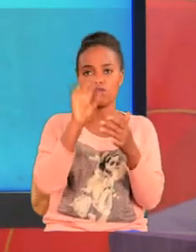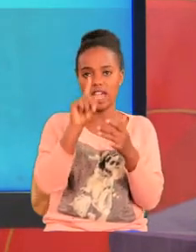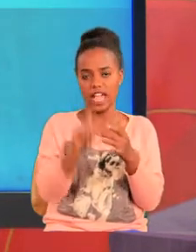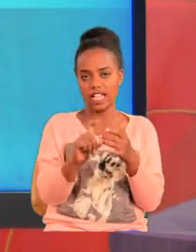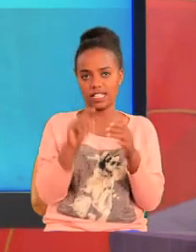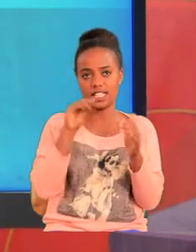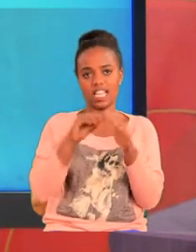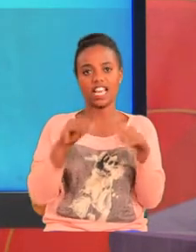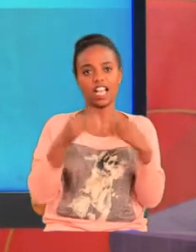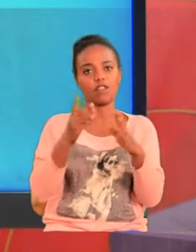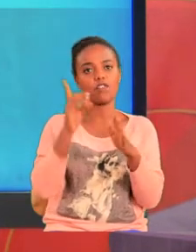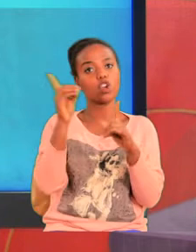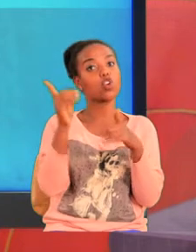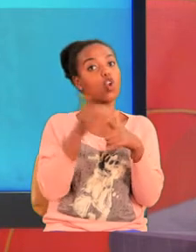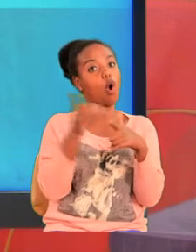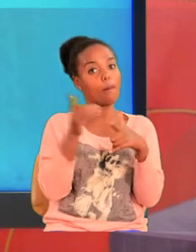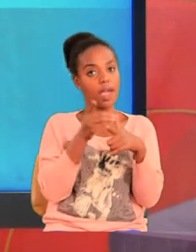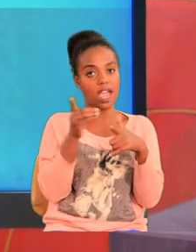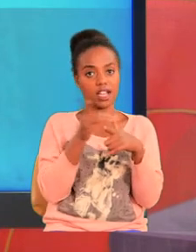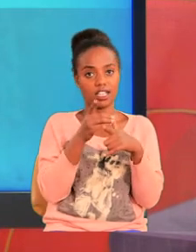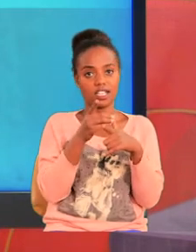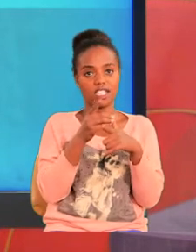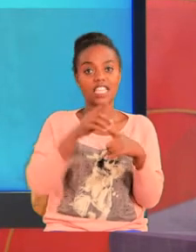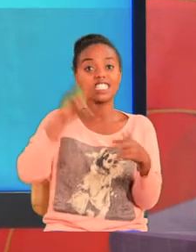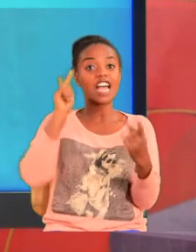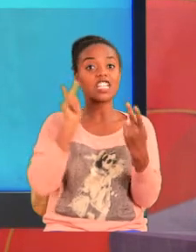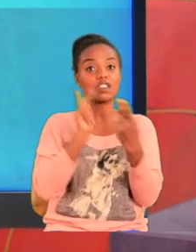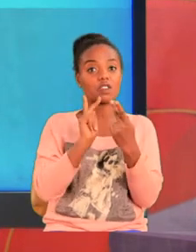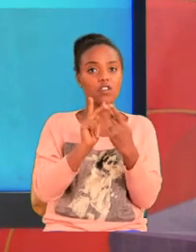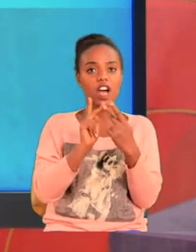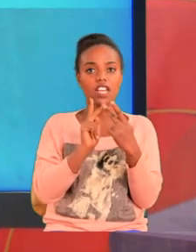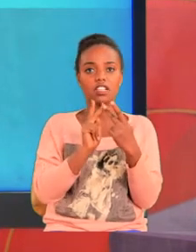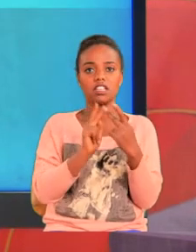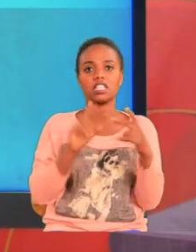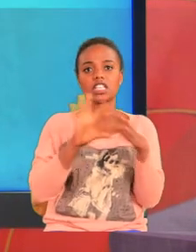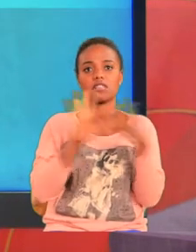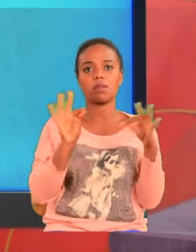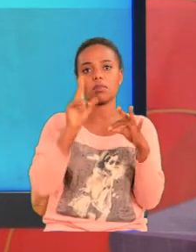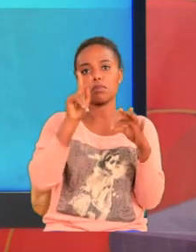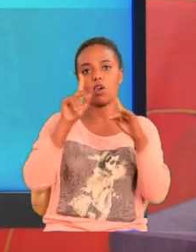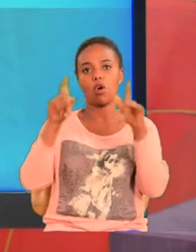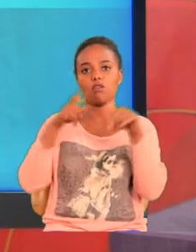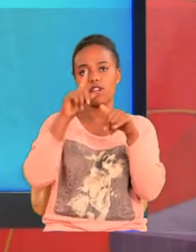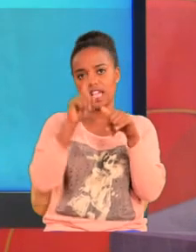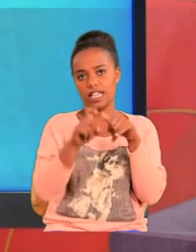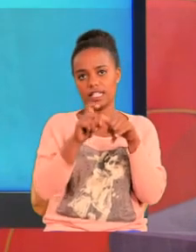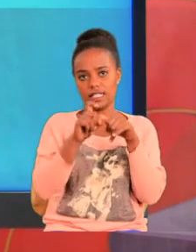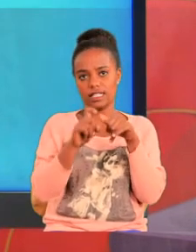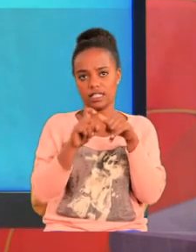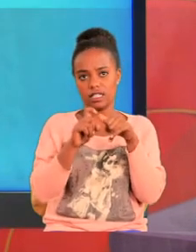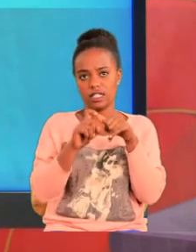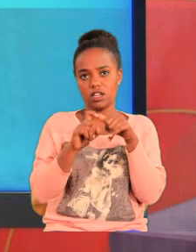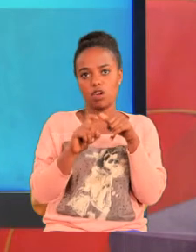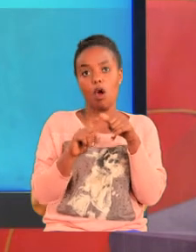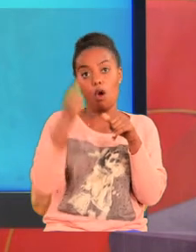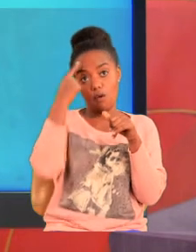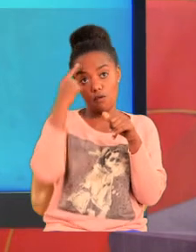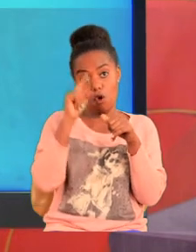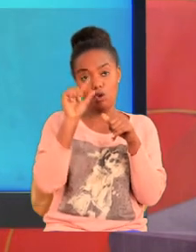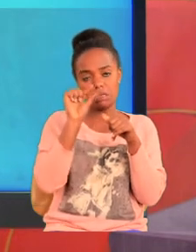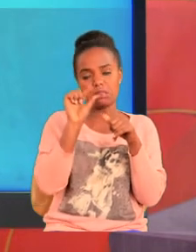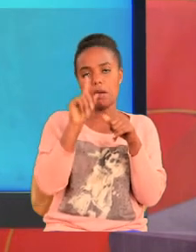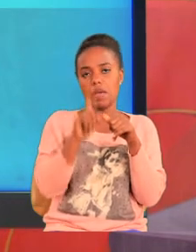in the given domain satisfying the statement p of x. This is the meaning of for some x p of